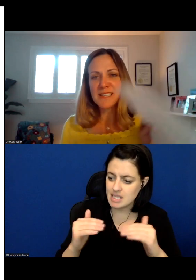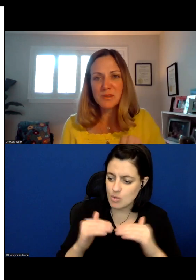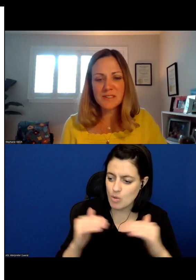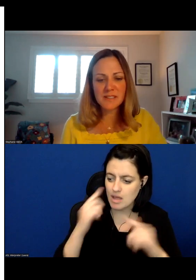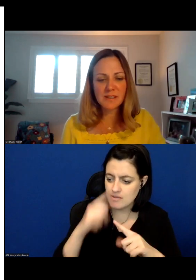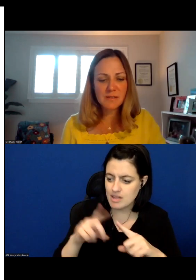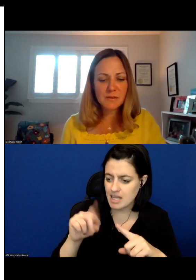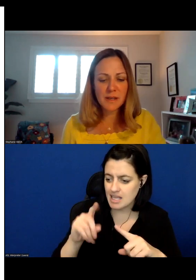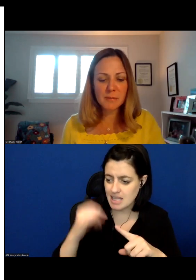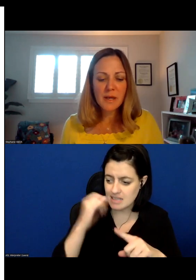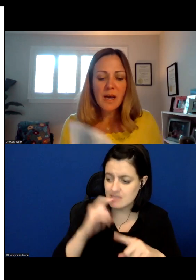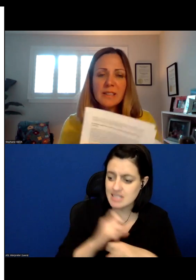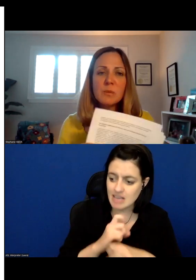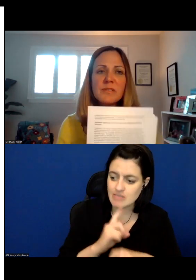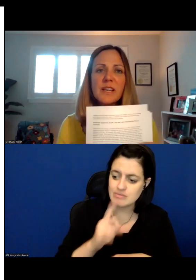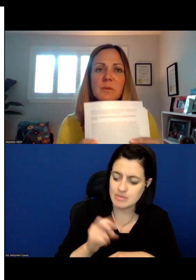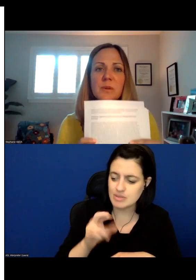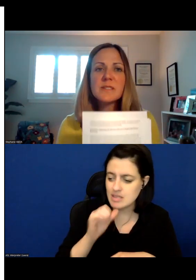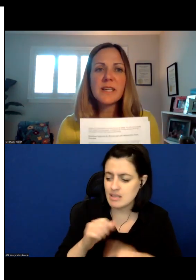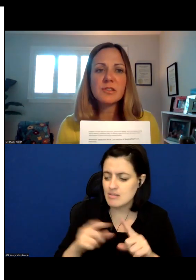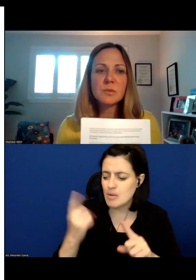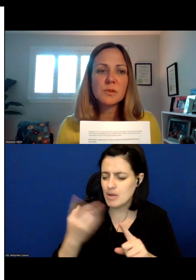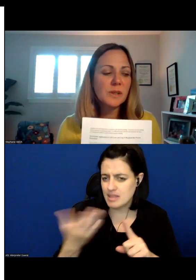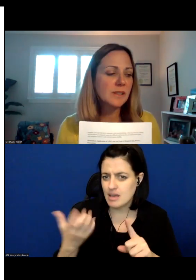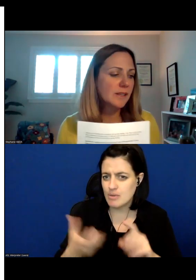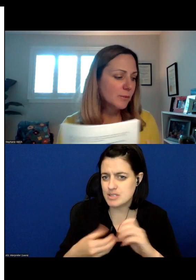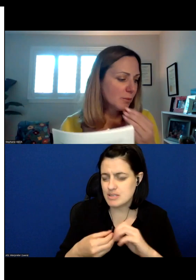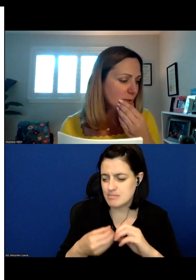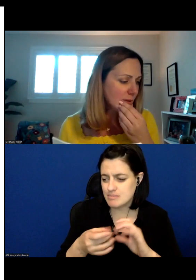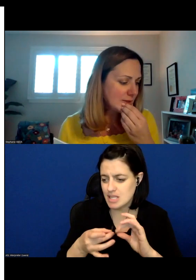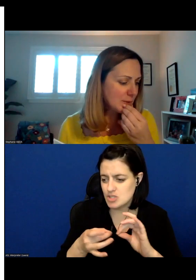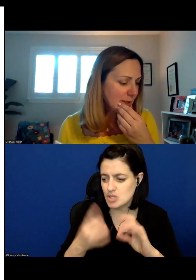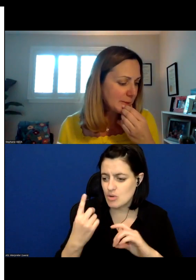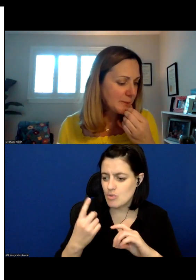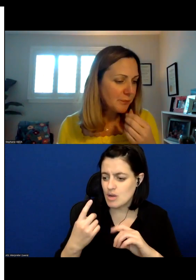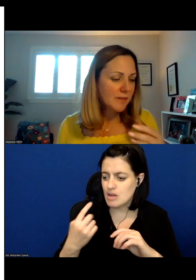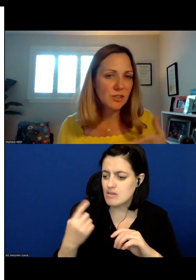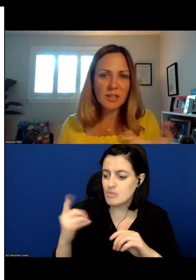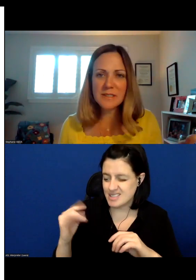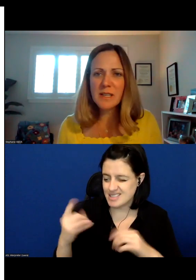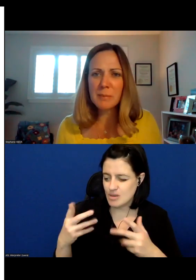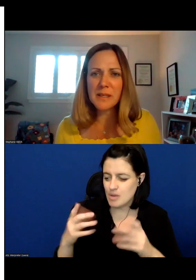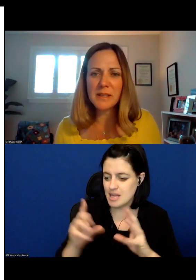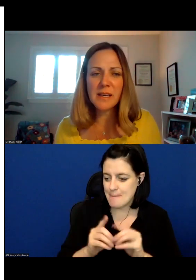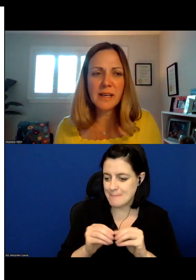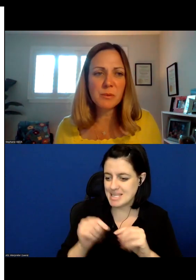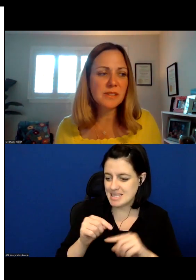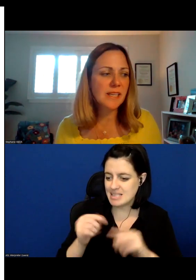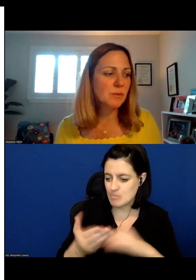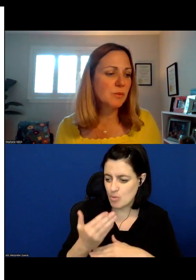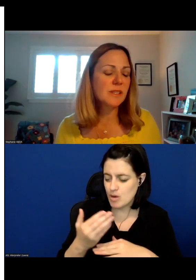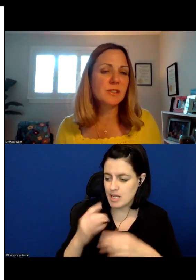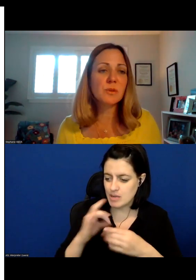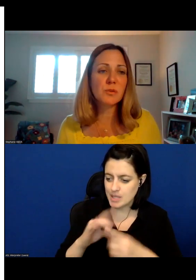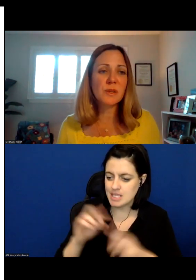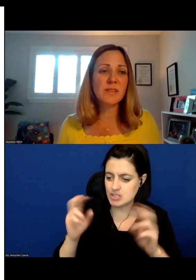of its accuracy. I think one thing I would say just real quickly, we were meeting this morning just on this topic, and I would say